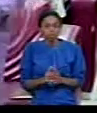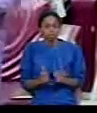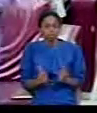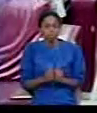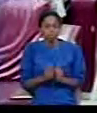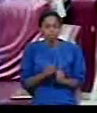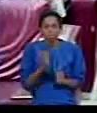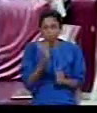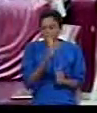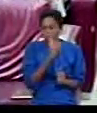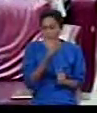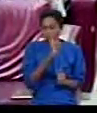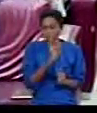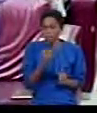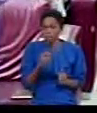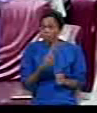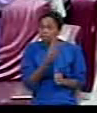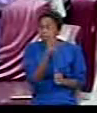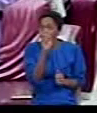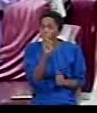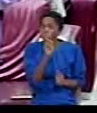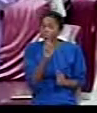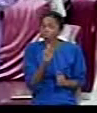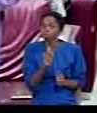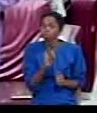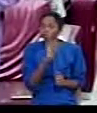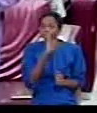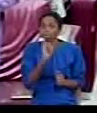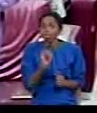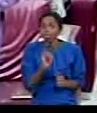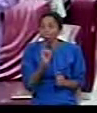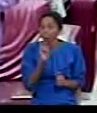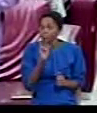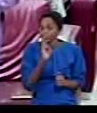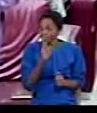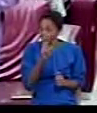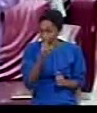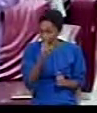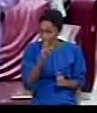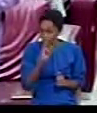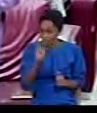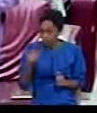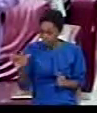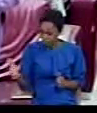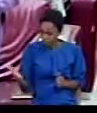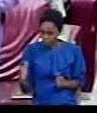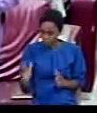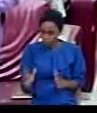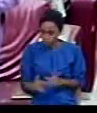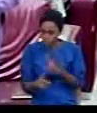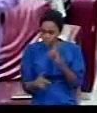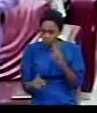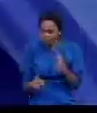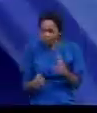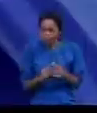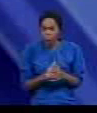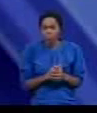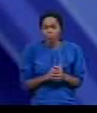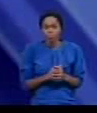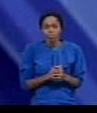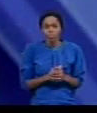The question coming to you tonight, are you a compromiser? In what area of your life